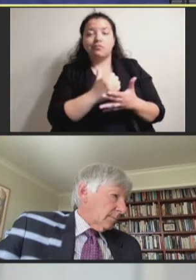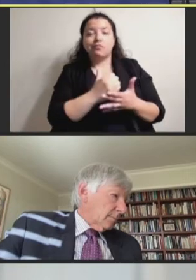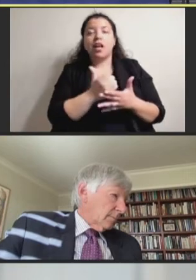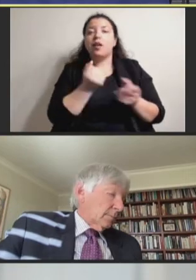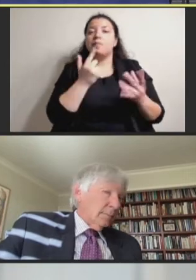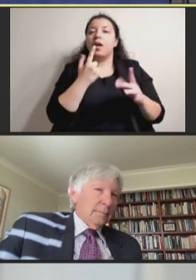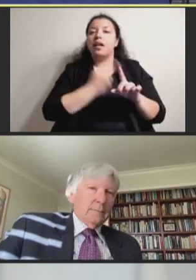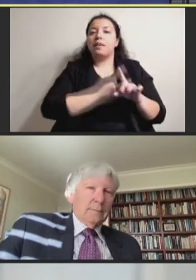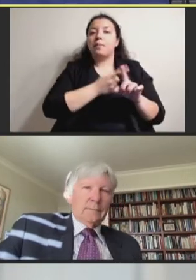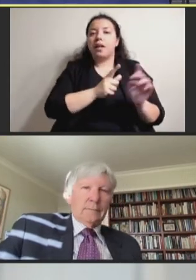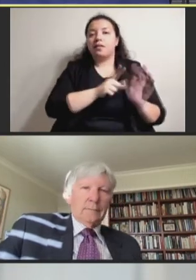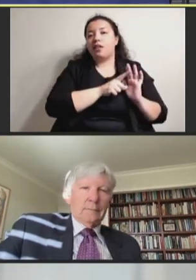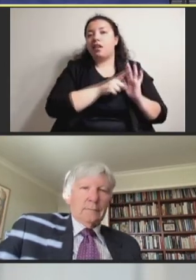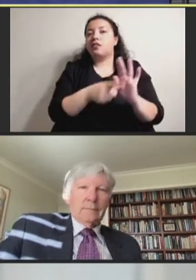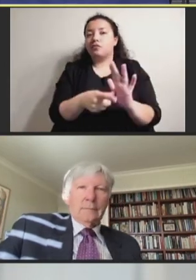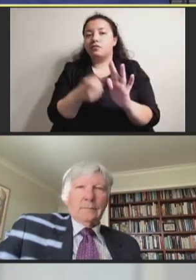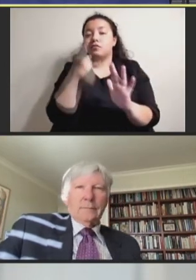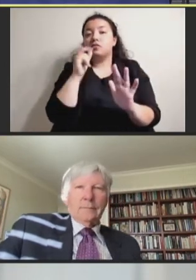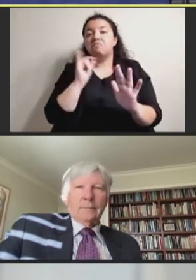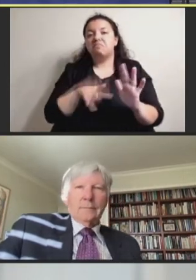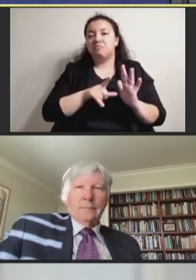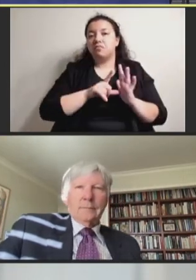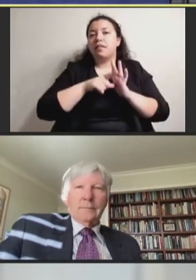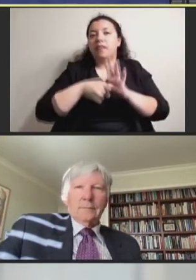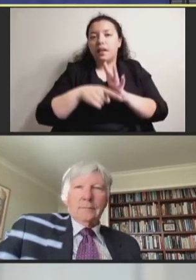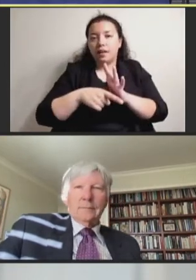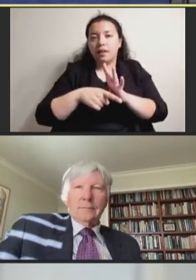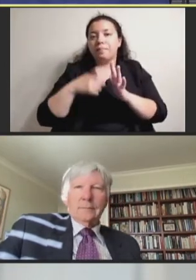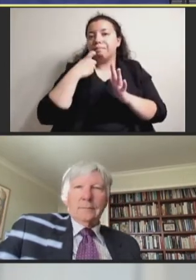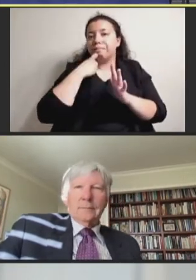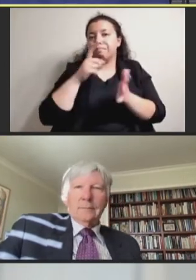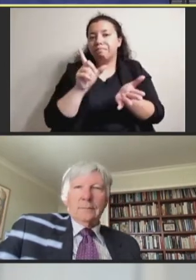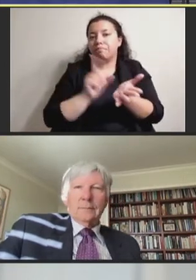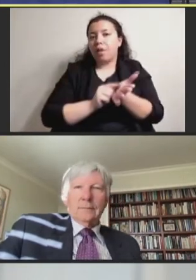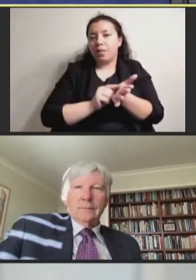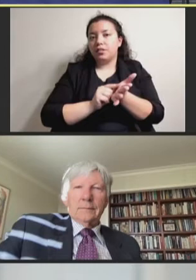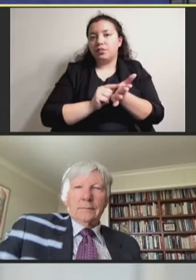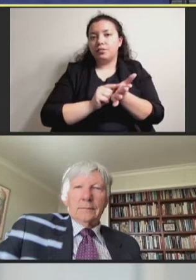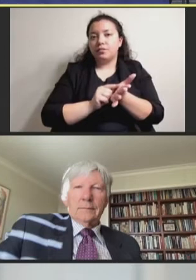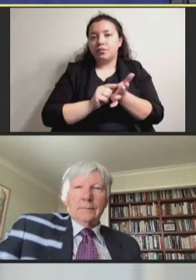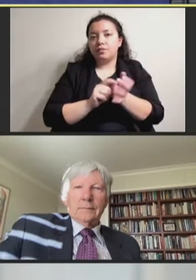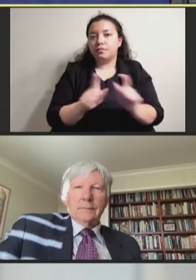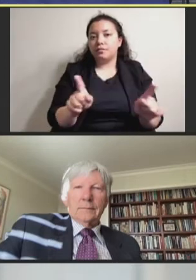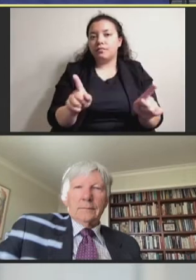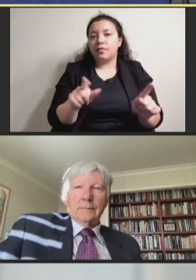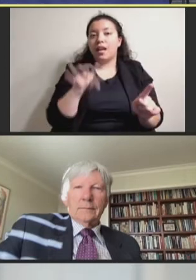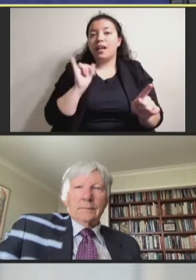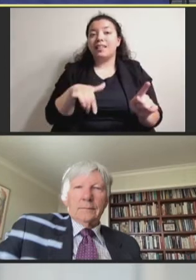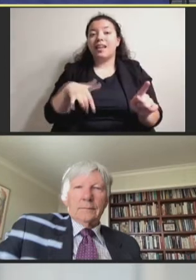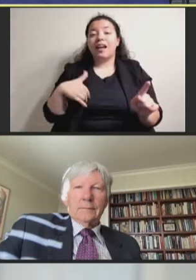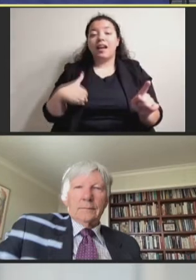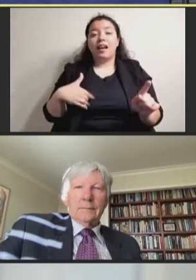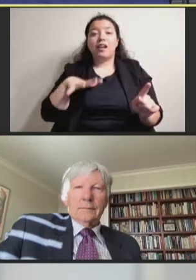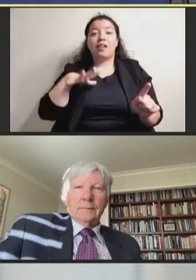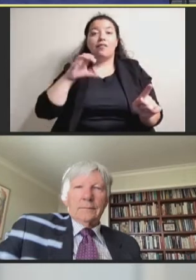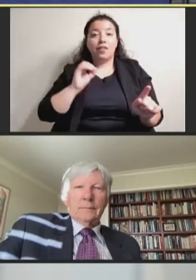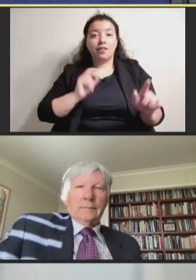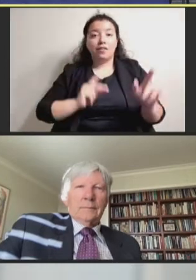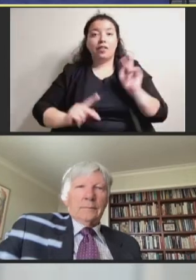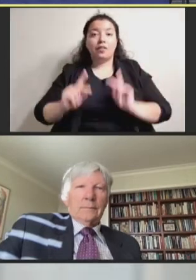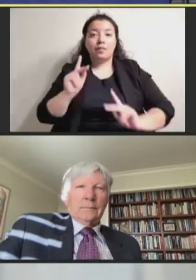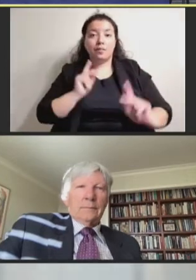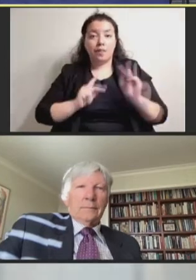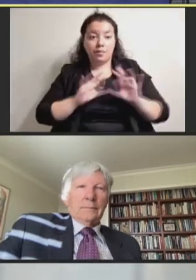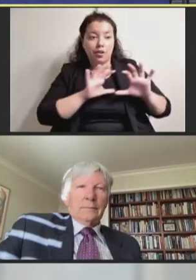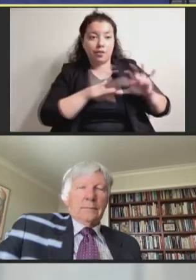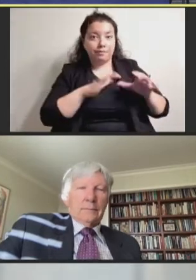out and hasn't been published. There, again, it was with 50 people in each arm, and the adverse